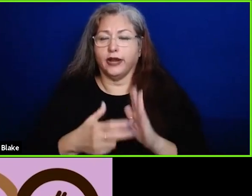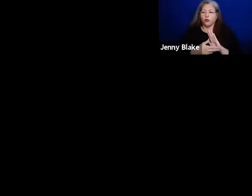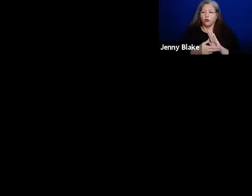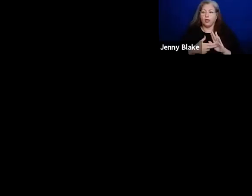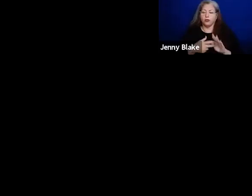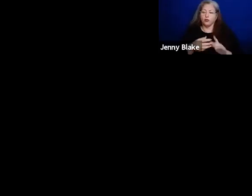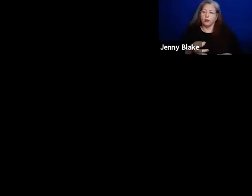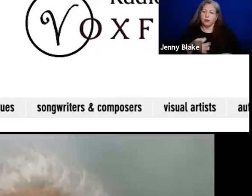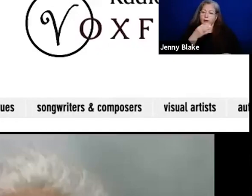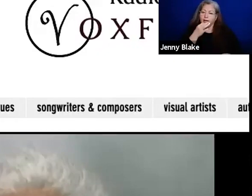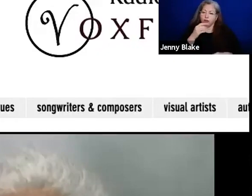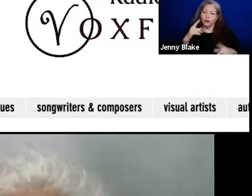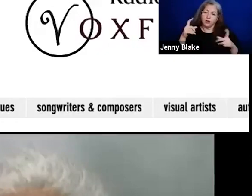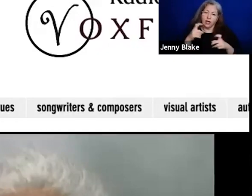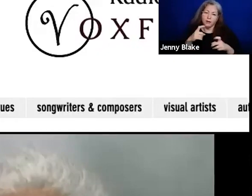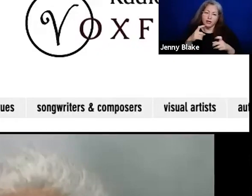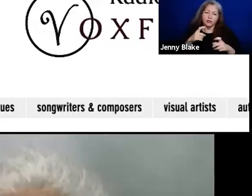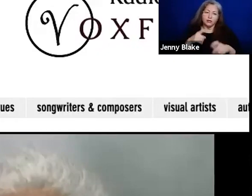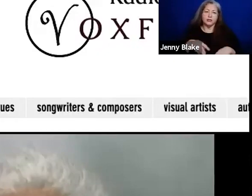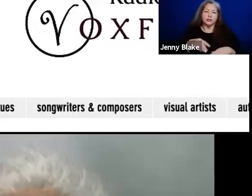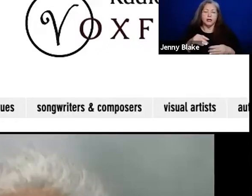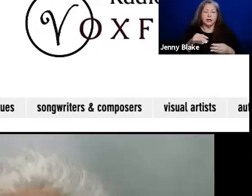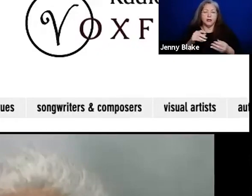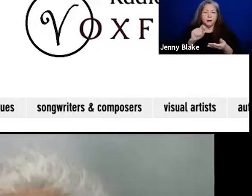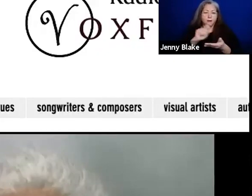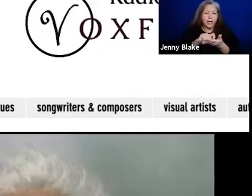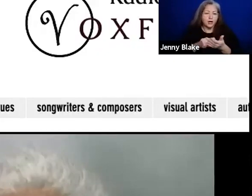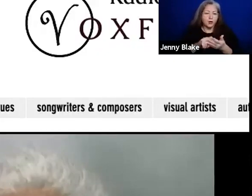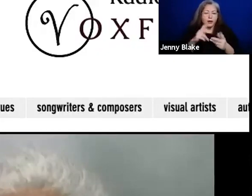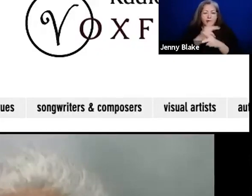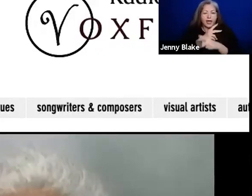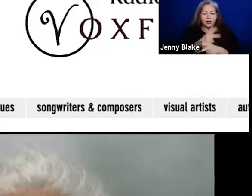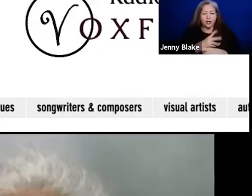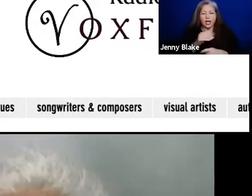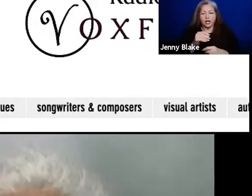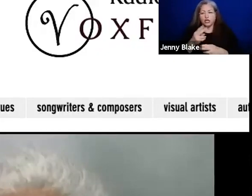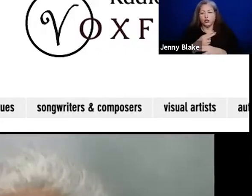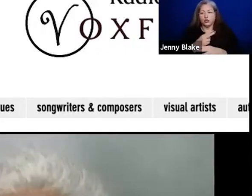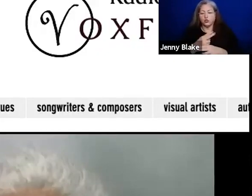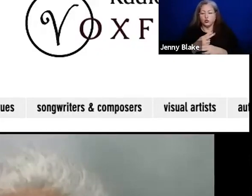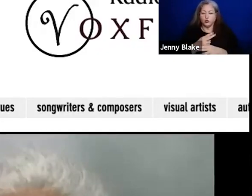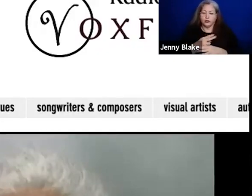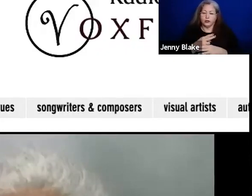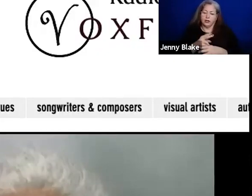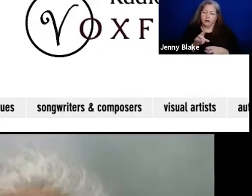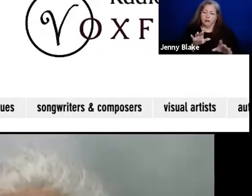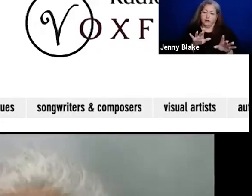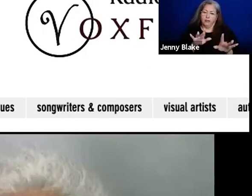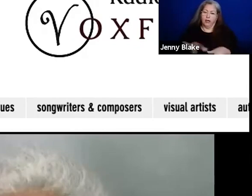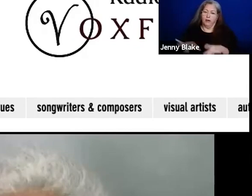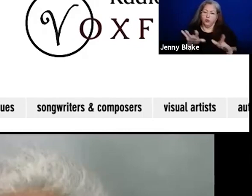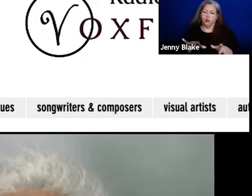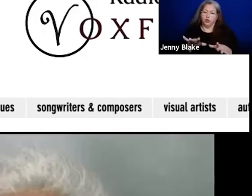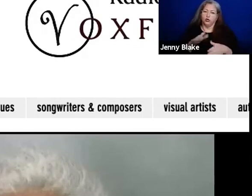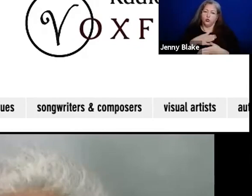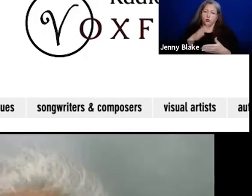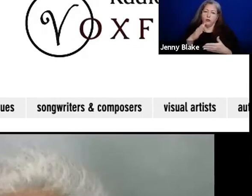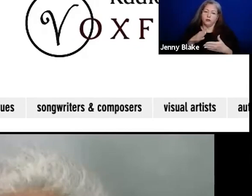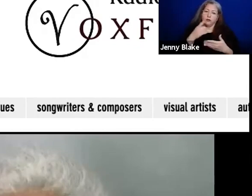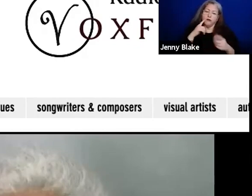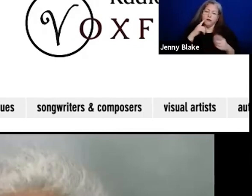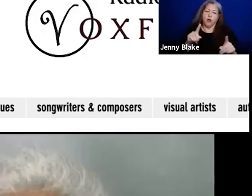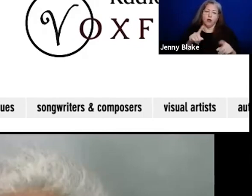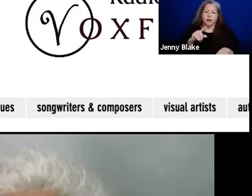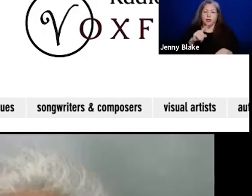mastering complex manual calculations and helped pioneer the use of computers to perform the tasks. The